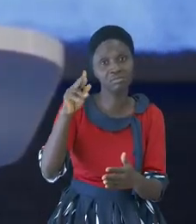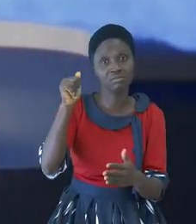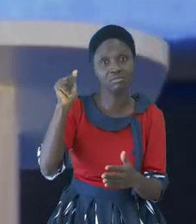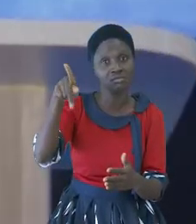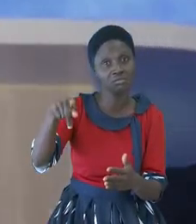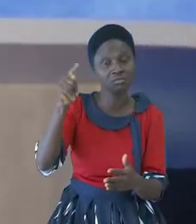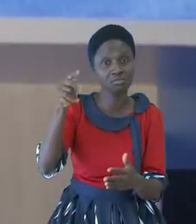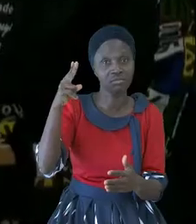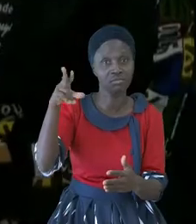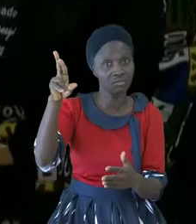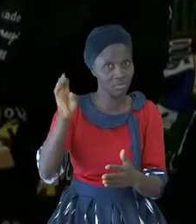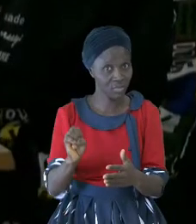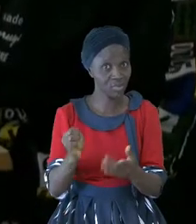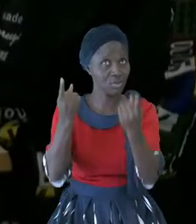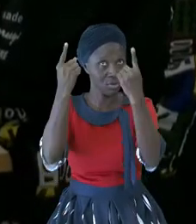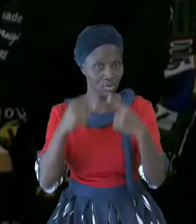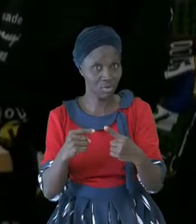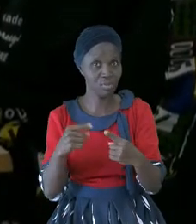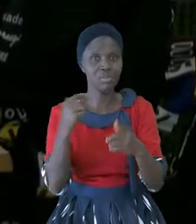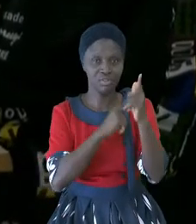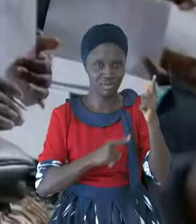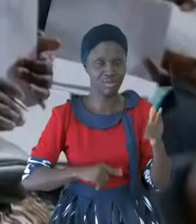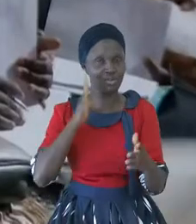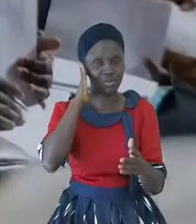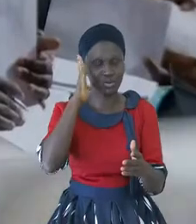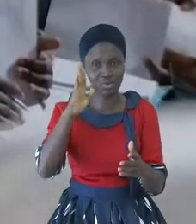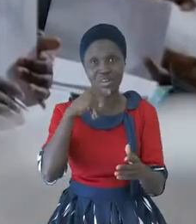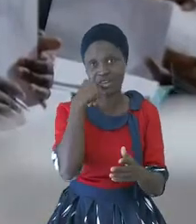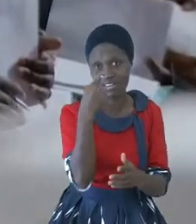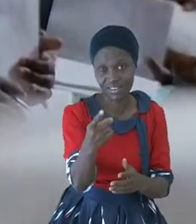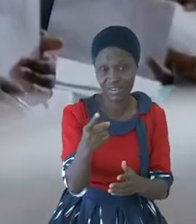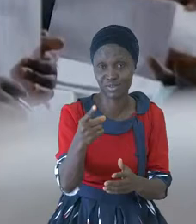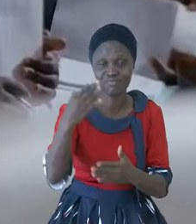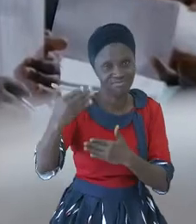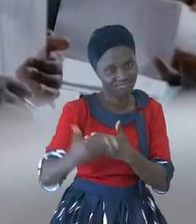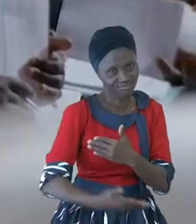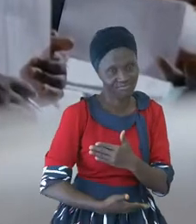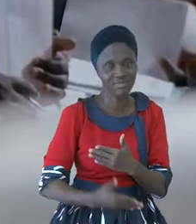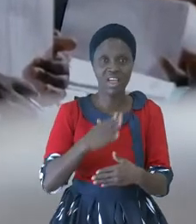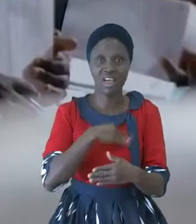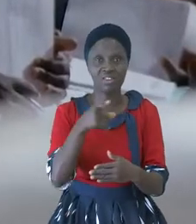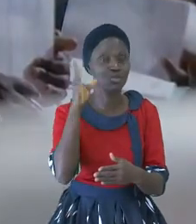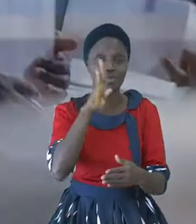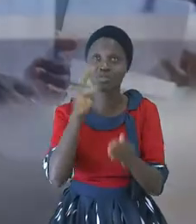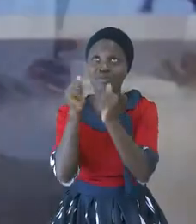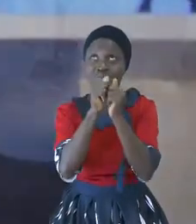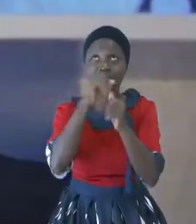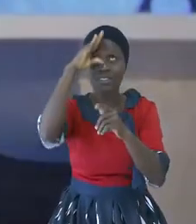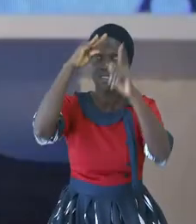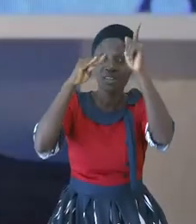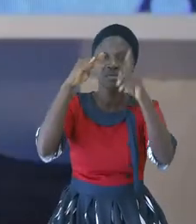you, well done, come in, and then you'll be with him in the